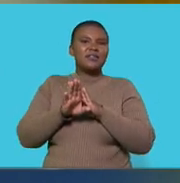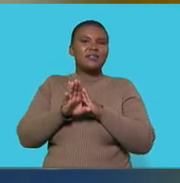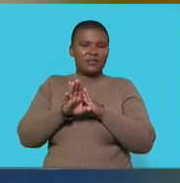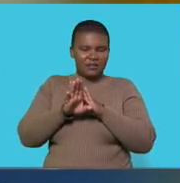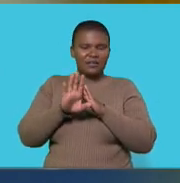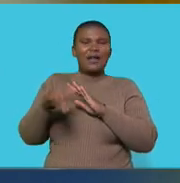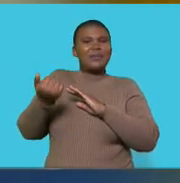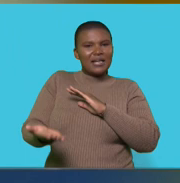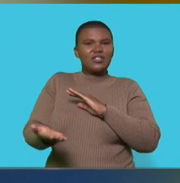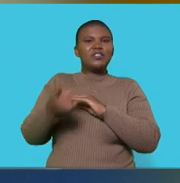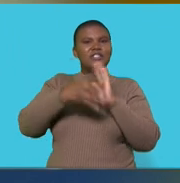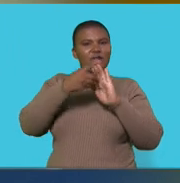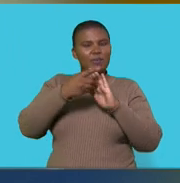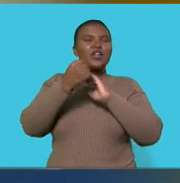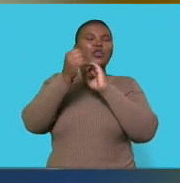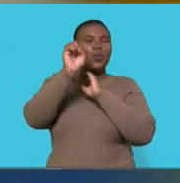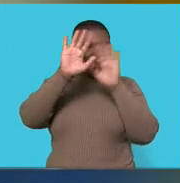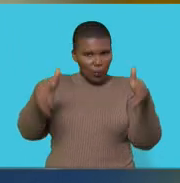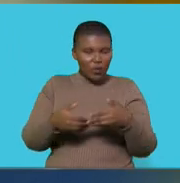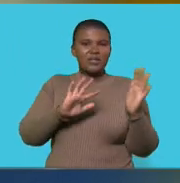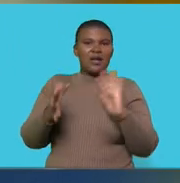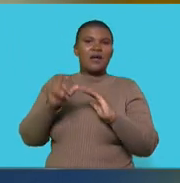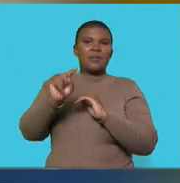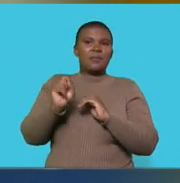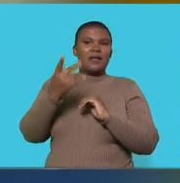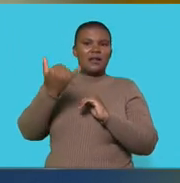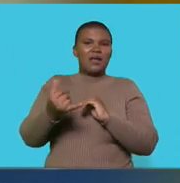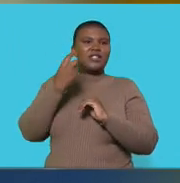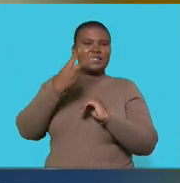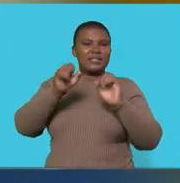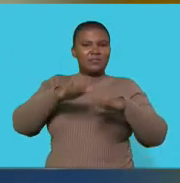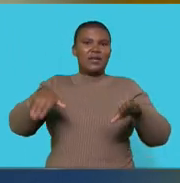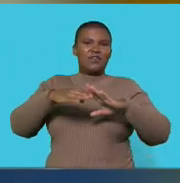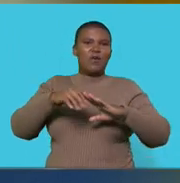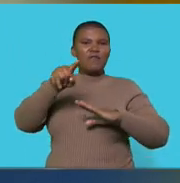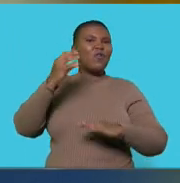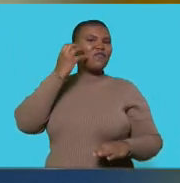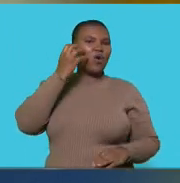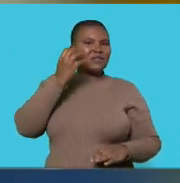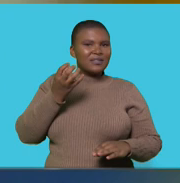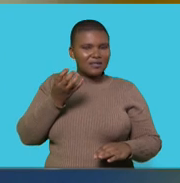application developers in the world that is going to see this platform like they saw the mobile phone platform